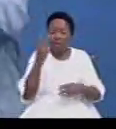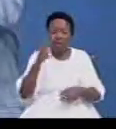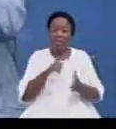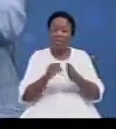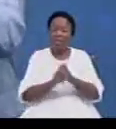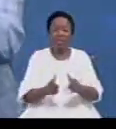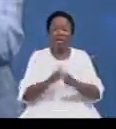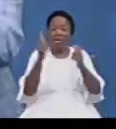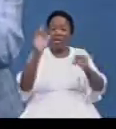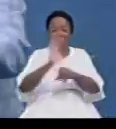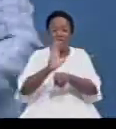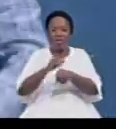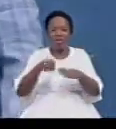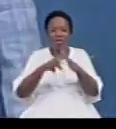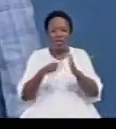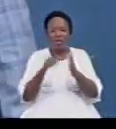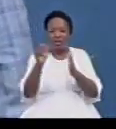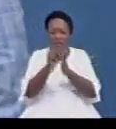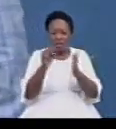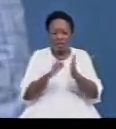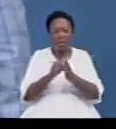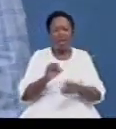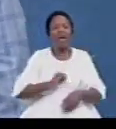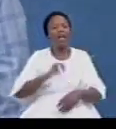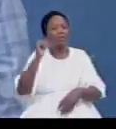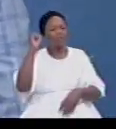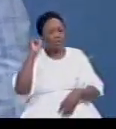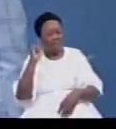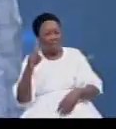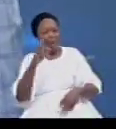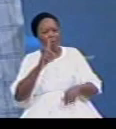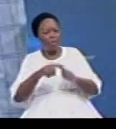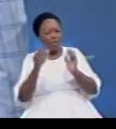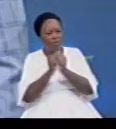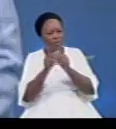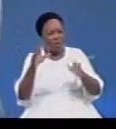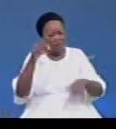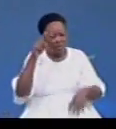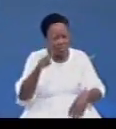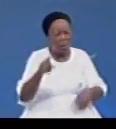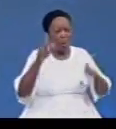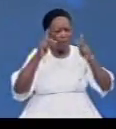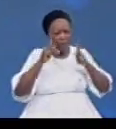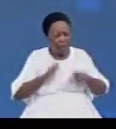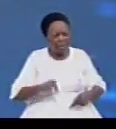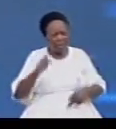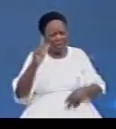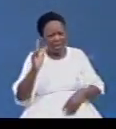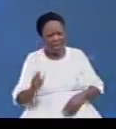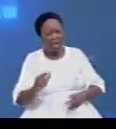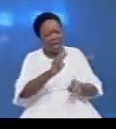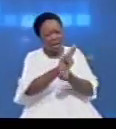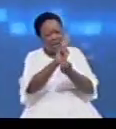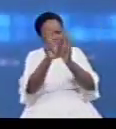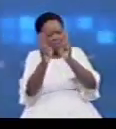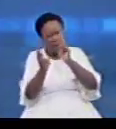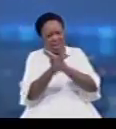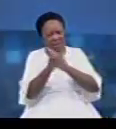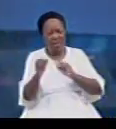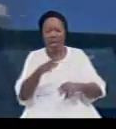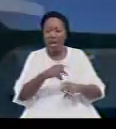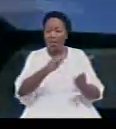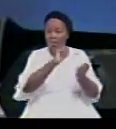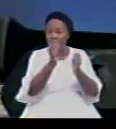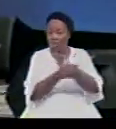state. I understand. But without you personally repenting and turning to